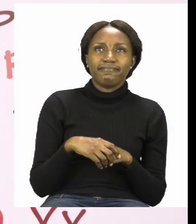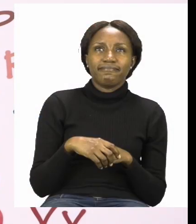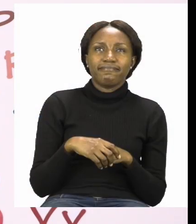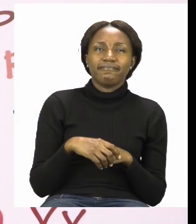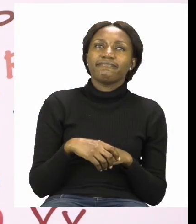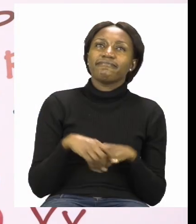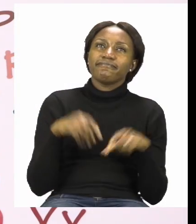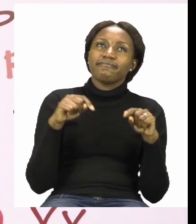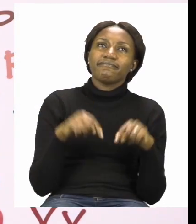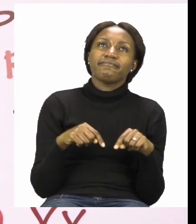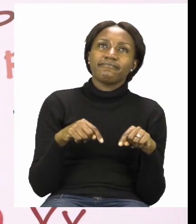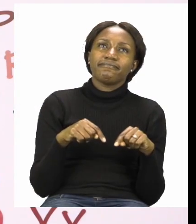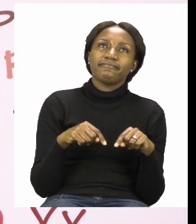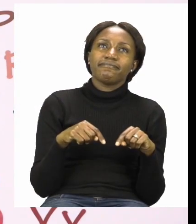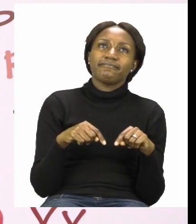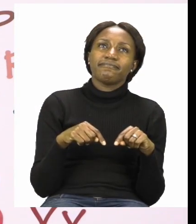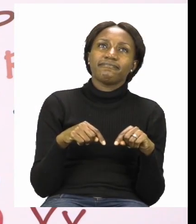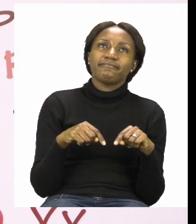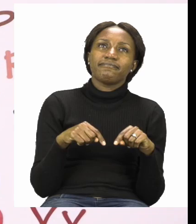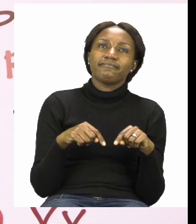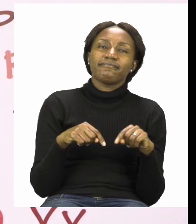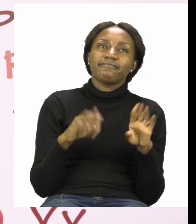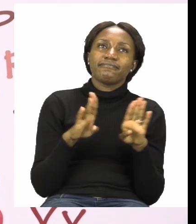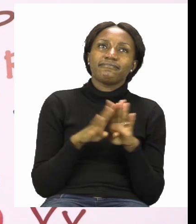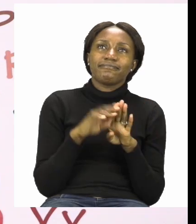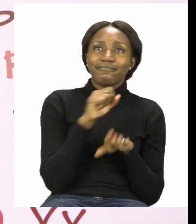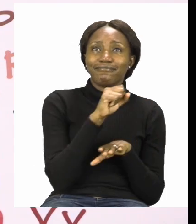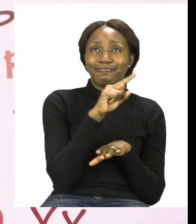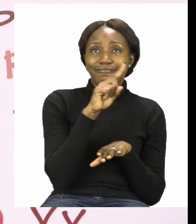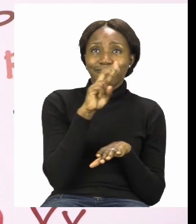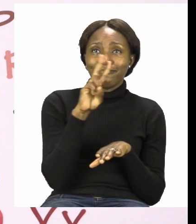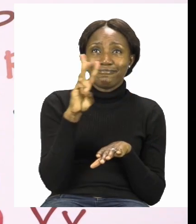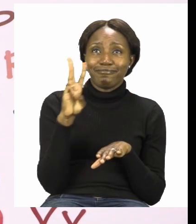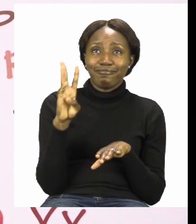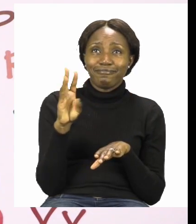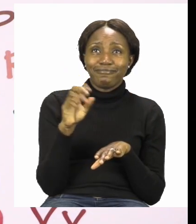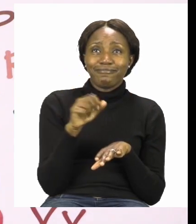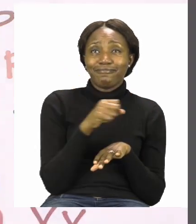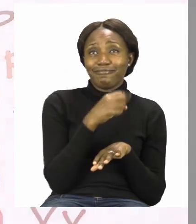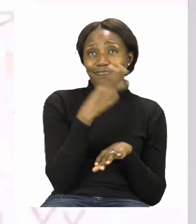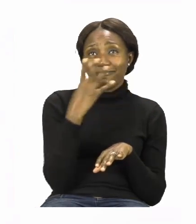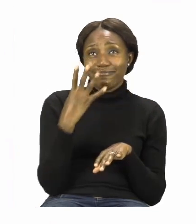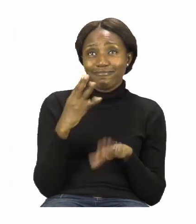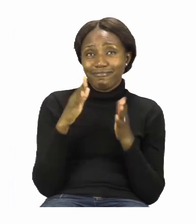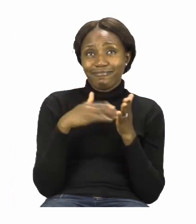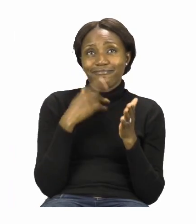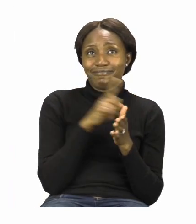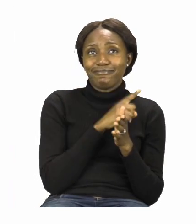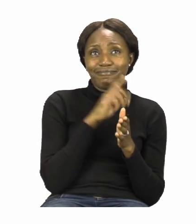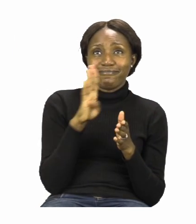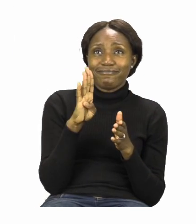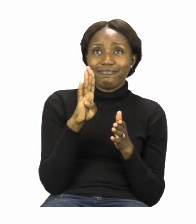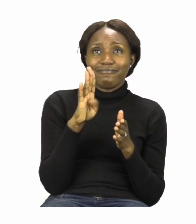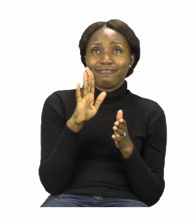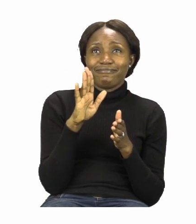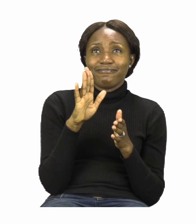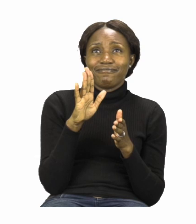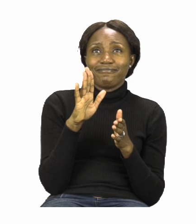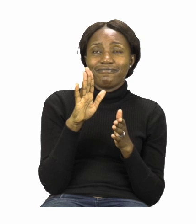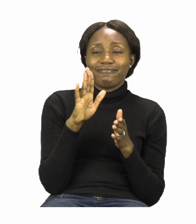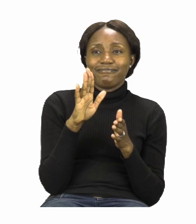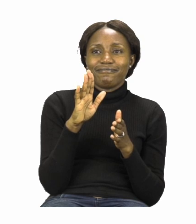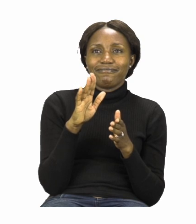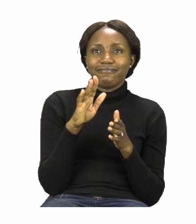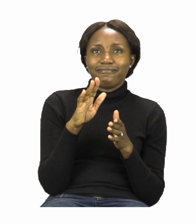Now, boys and girls, let's do a little bit of mathematics on page 15. On page 15, we are going to